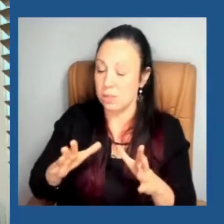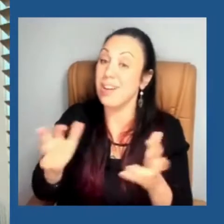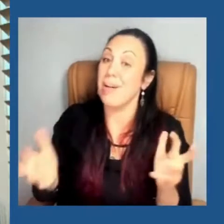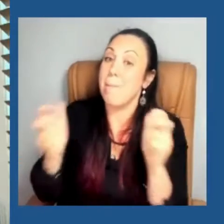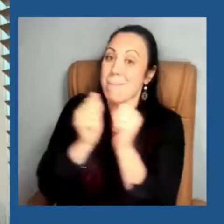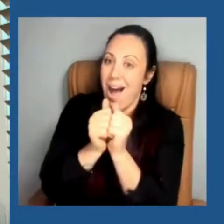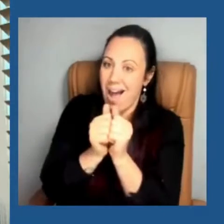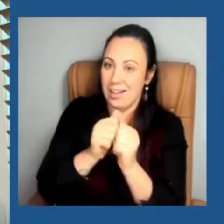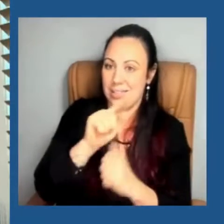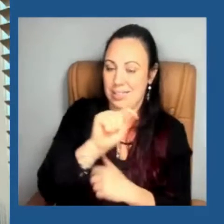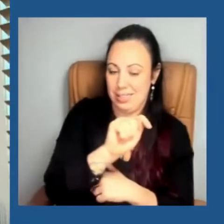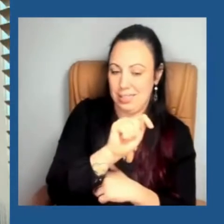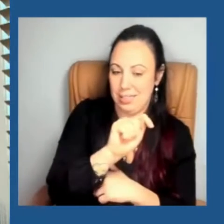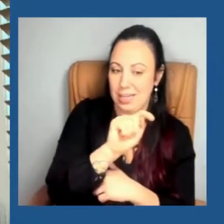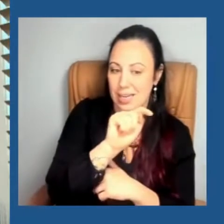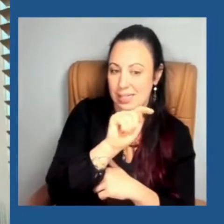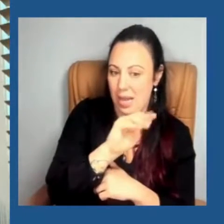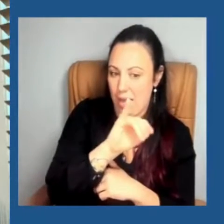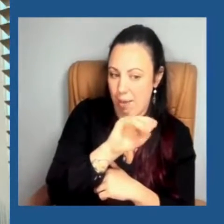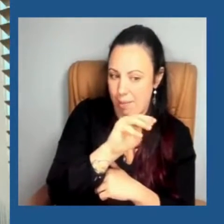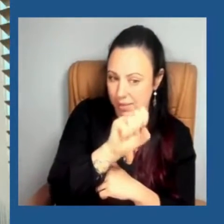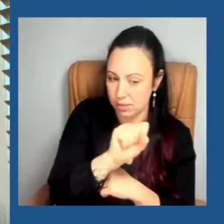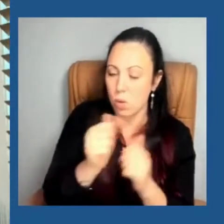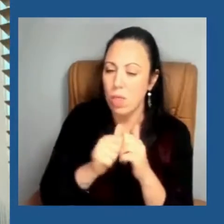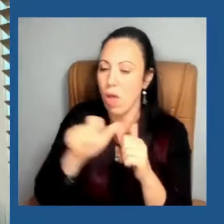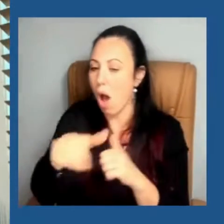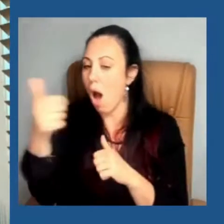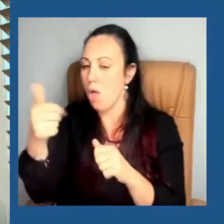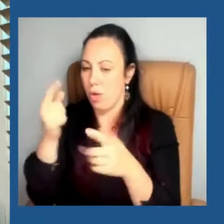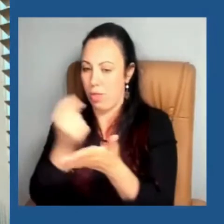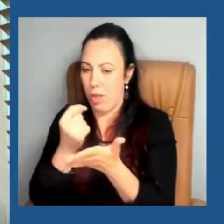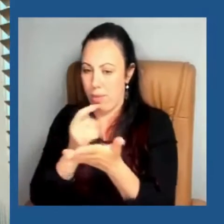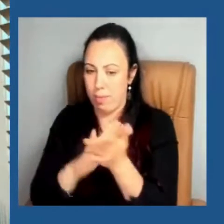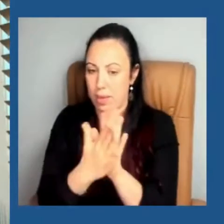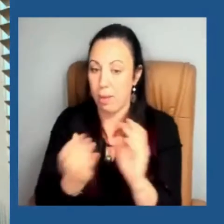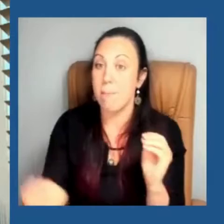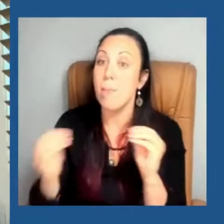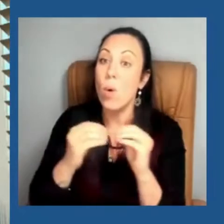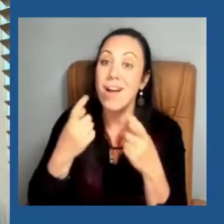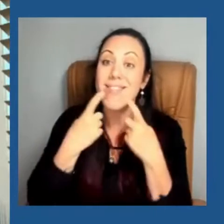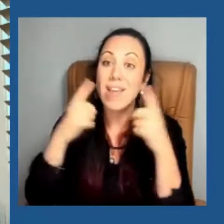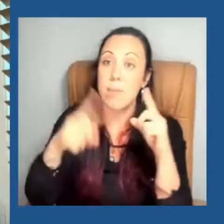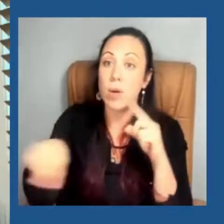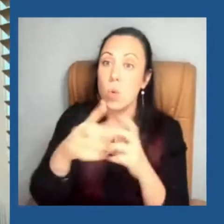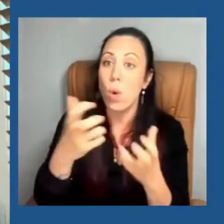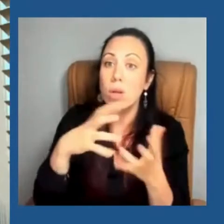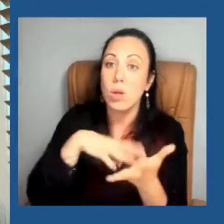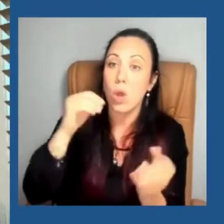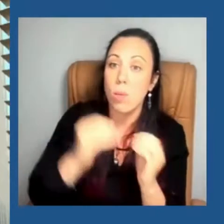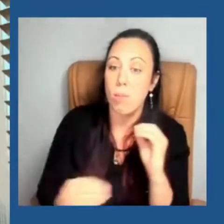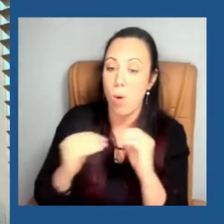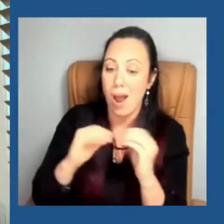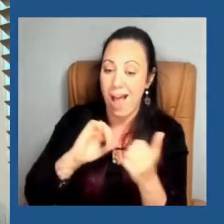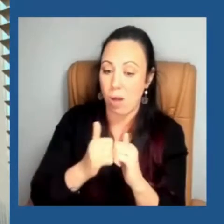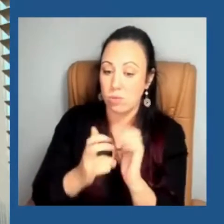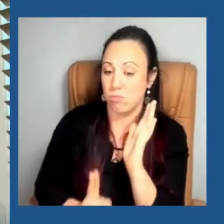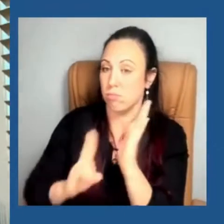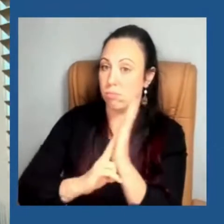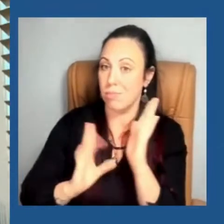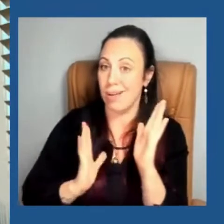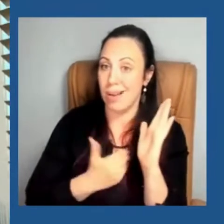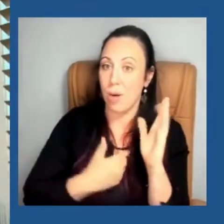different forms of therapy to make it more effective. If you want to learn more about how to enroll in our RTMS